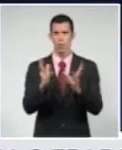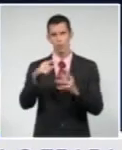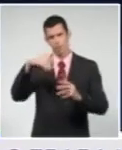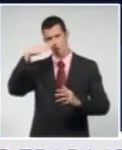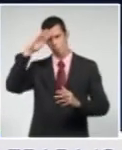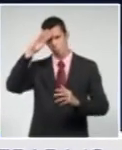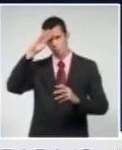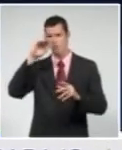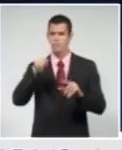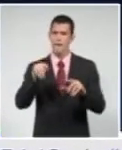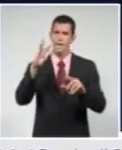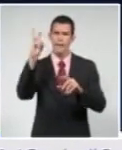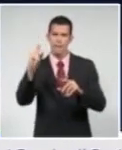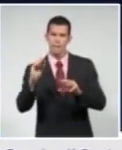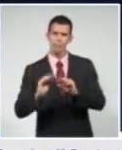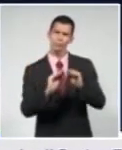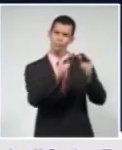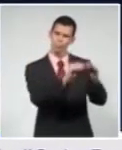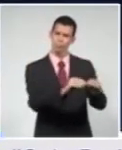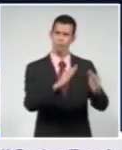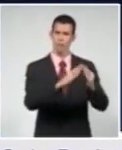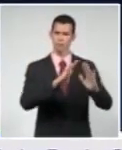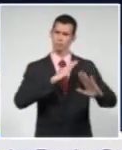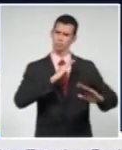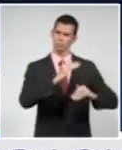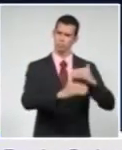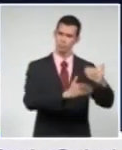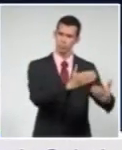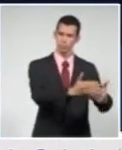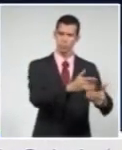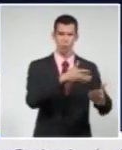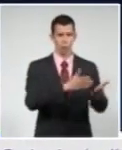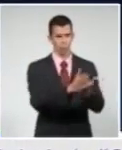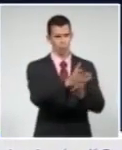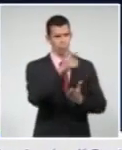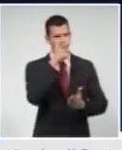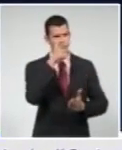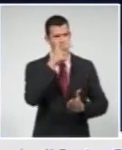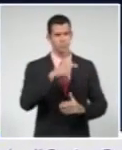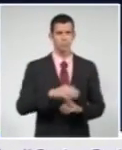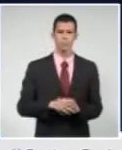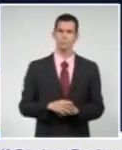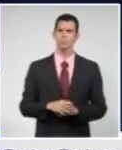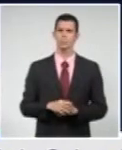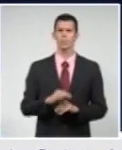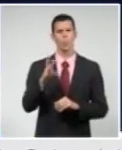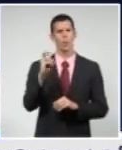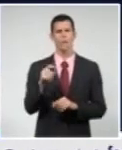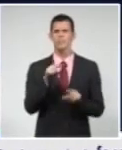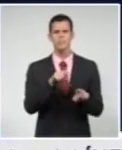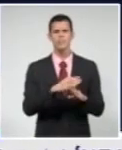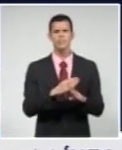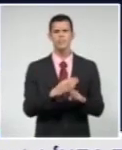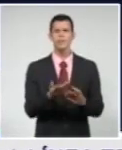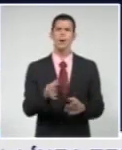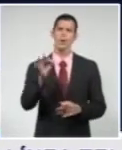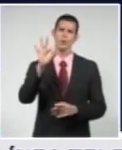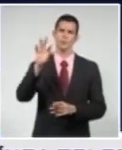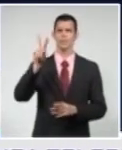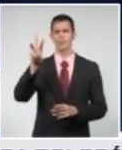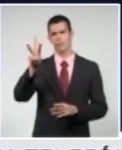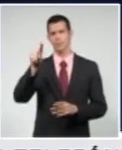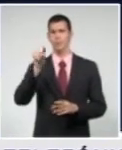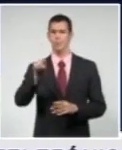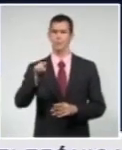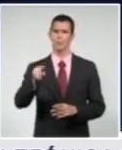as serious. All of the critical and serious patients are from Havana and are